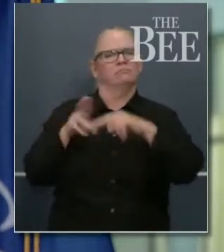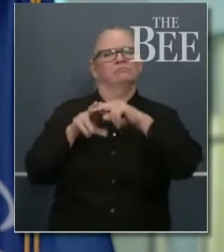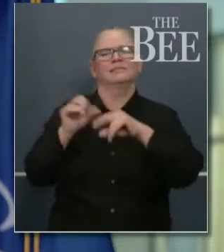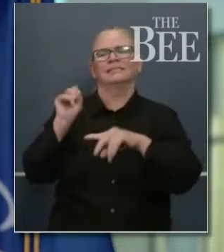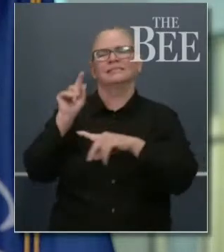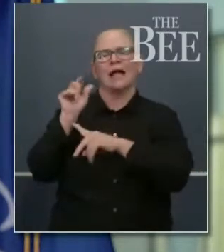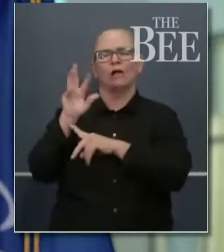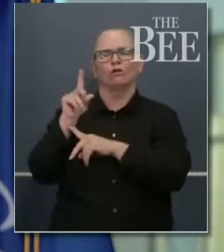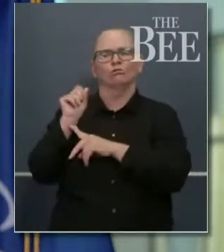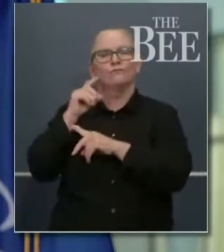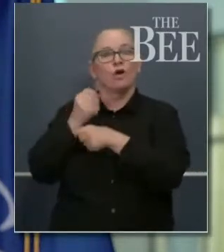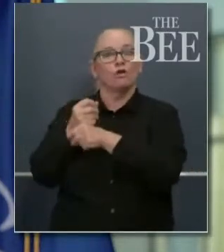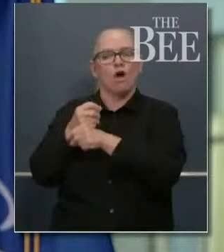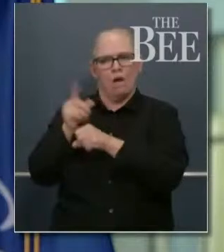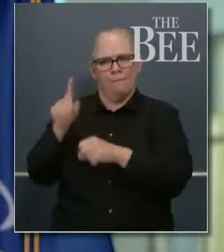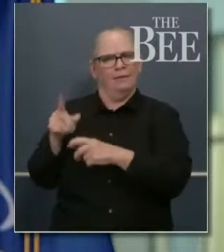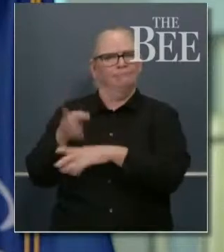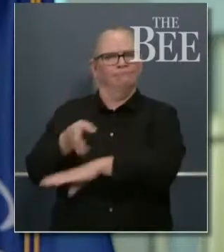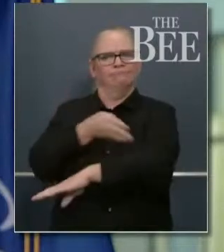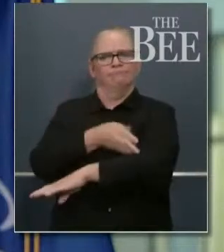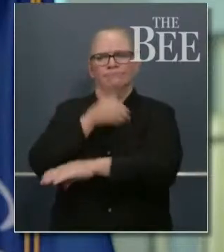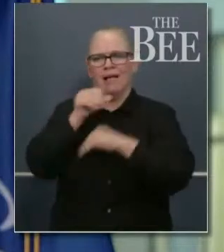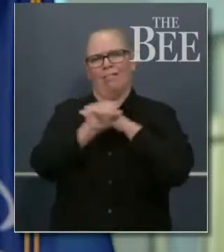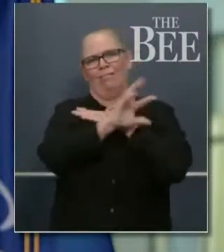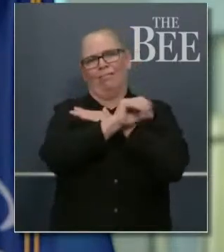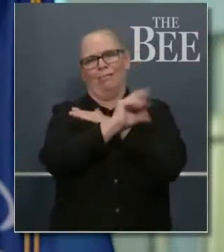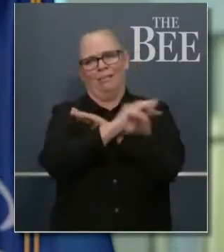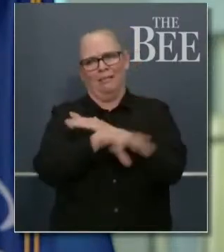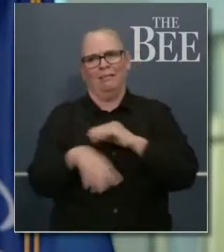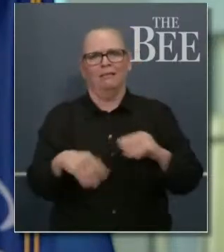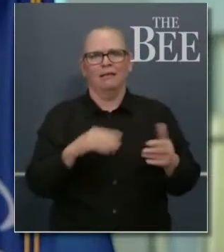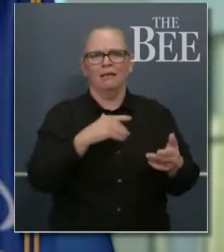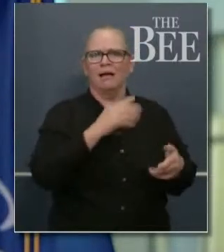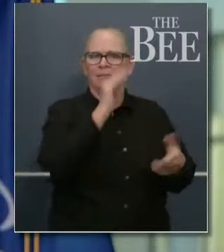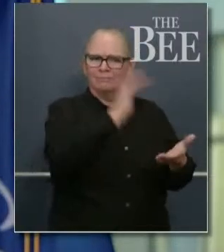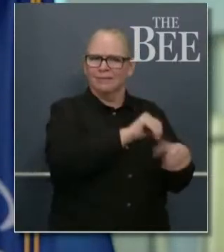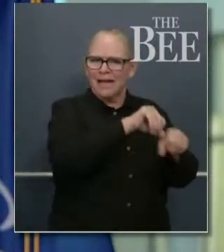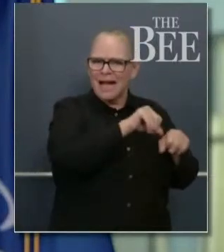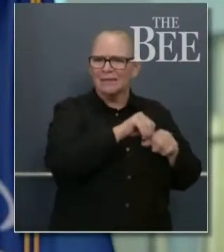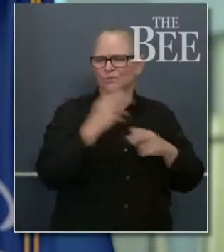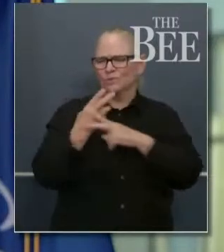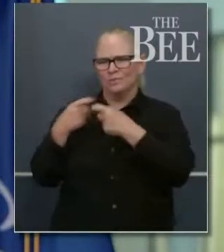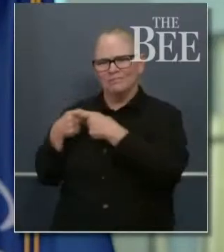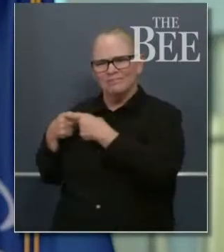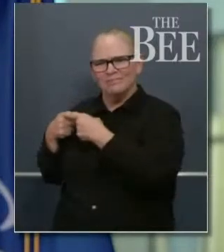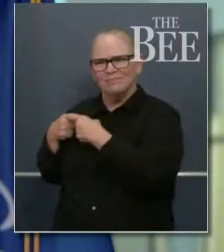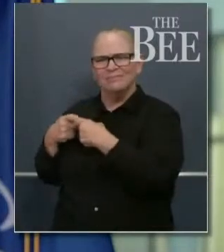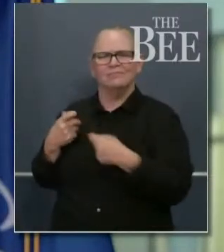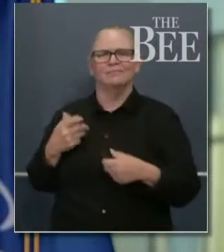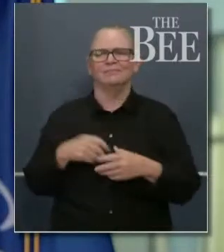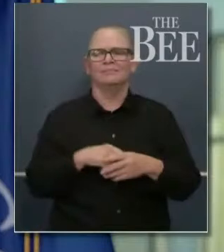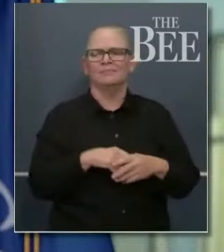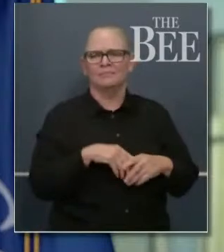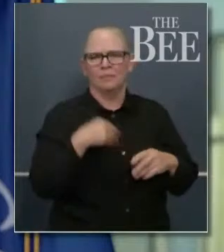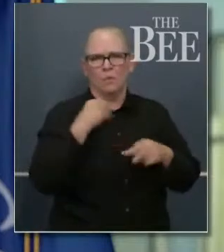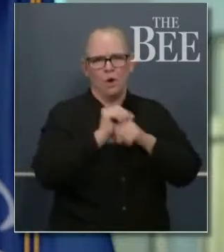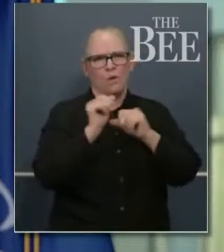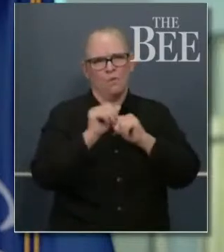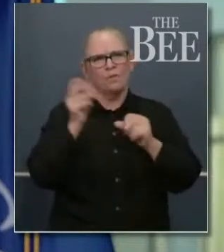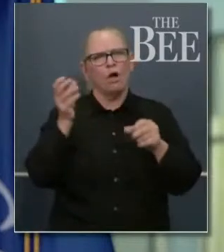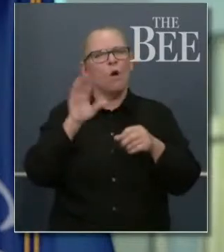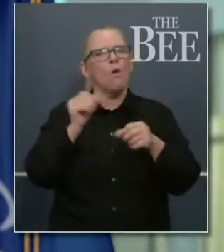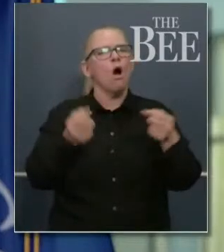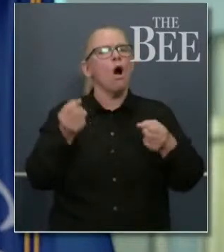at the gas pump. We've worked with Ford and many others to advance that cause. We just led the nation yet